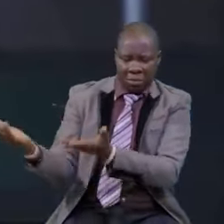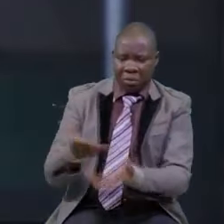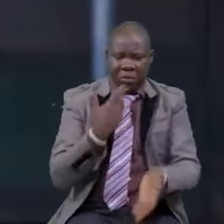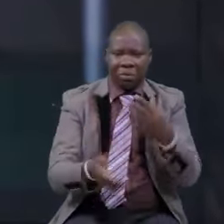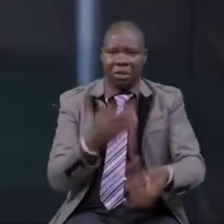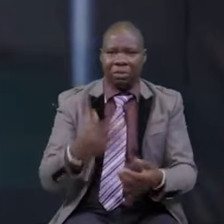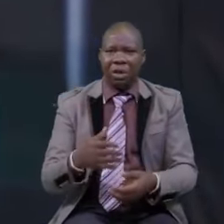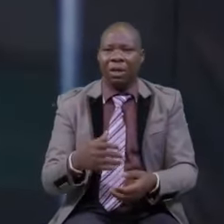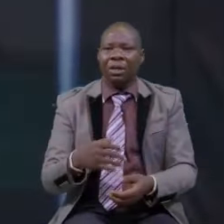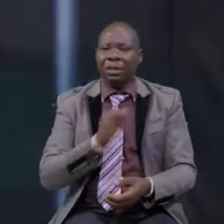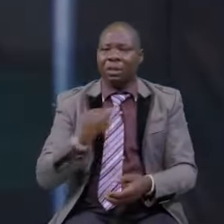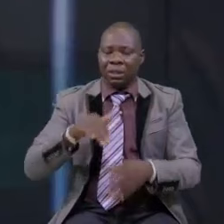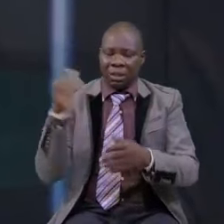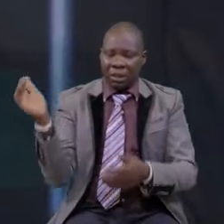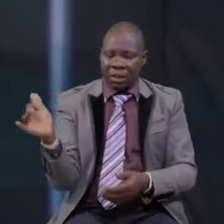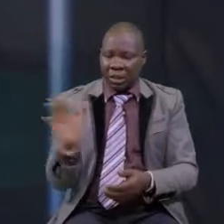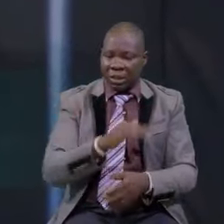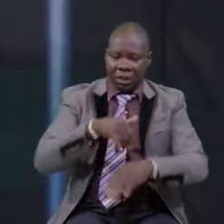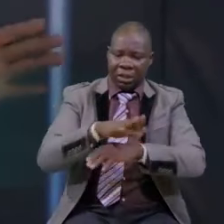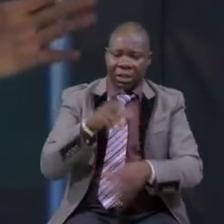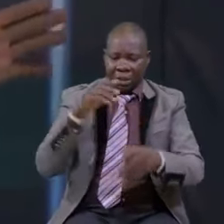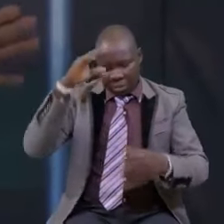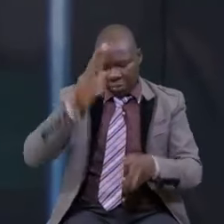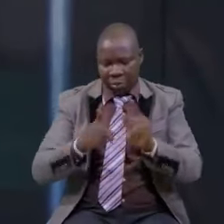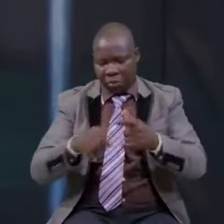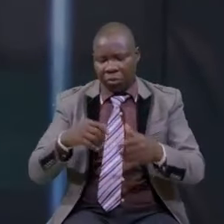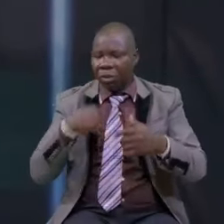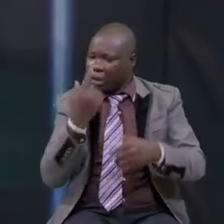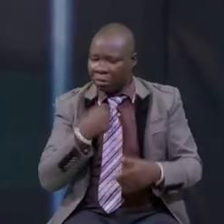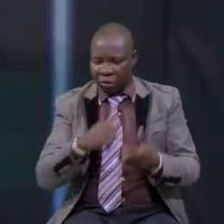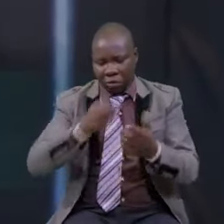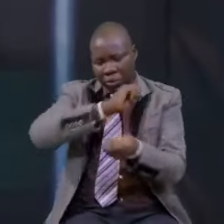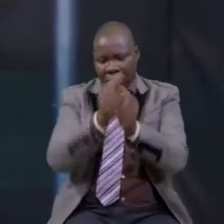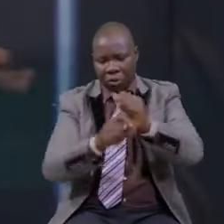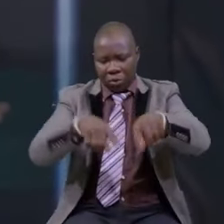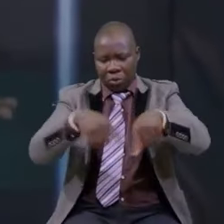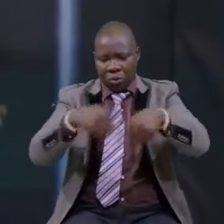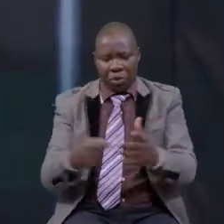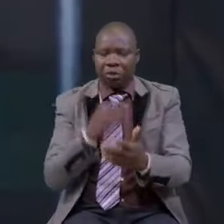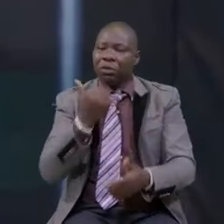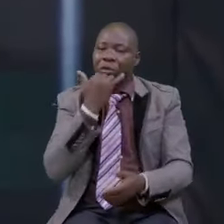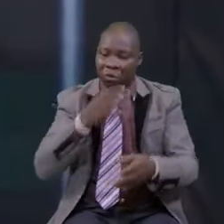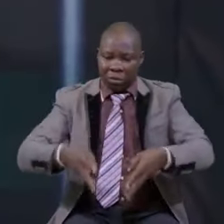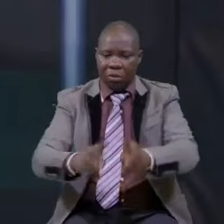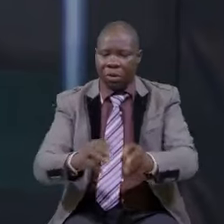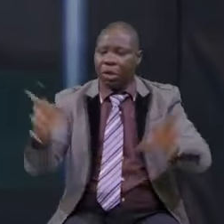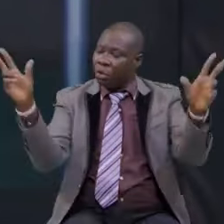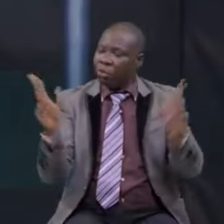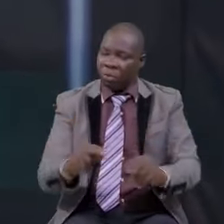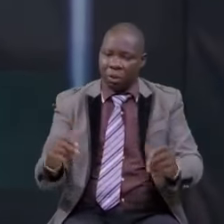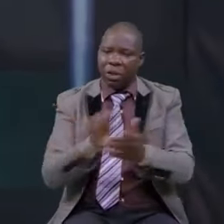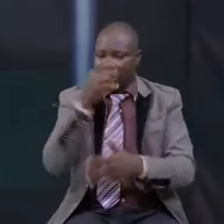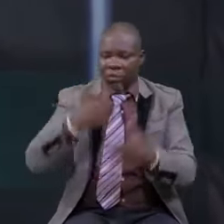contact men to tell me to change and to go this wrong direction. No, that's what brings corruption in our